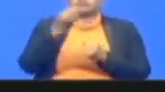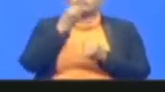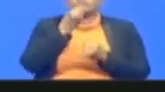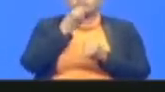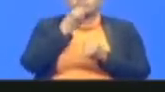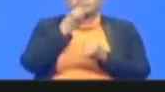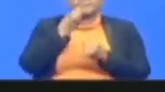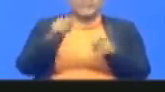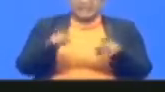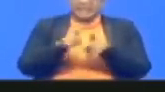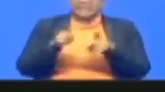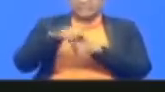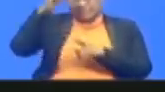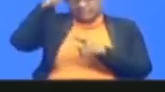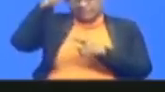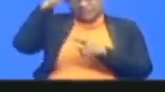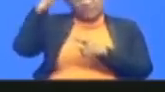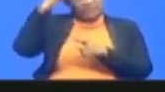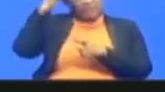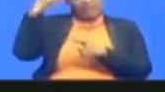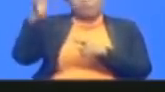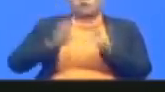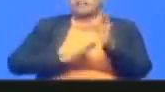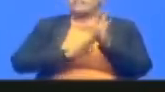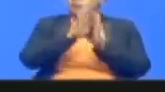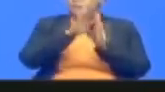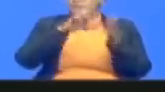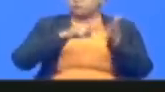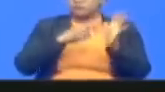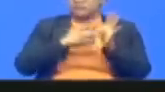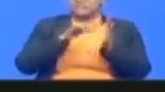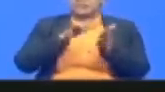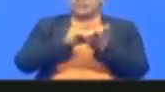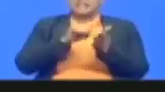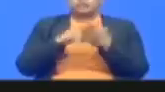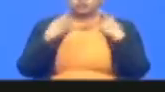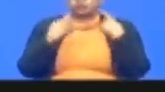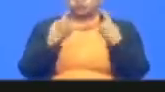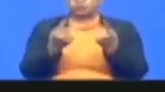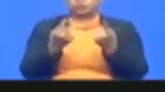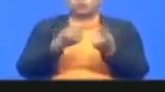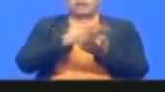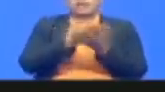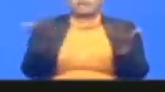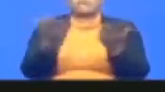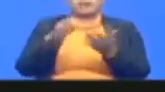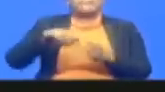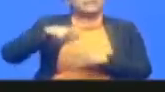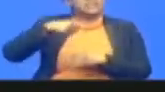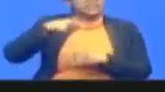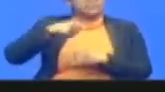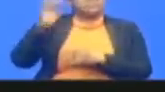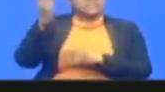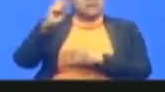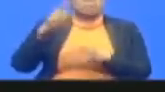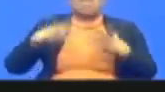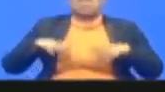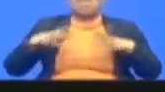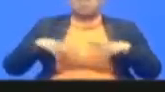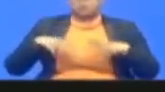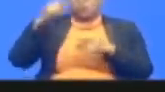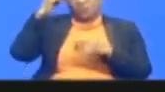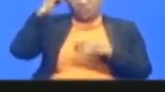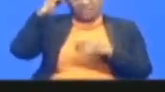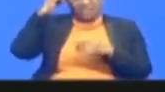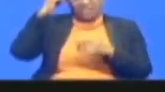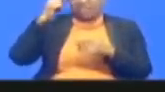on development projects that factor significantly on every year's budget, it seems that Nairobi residents care very little